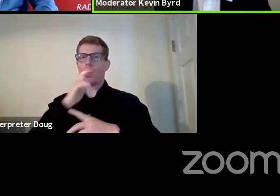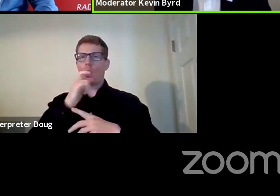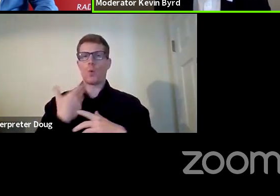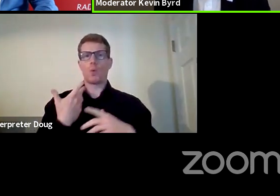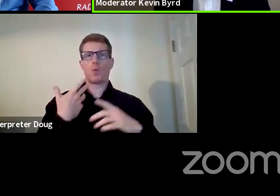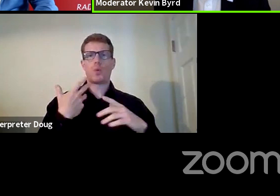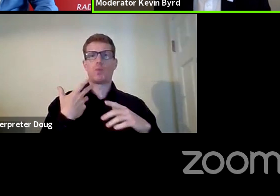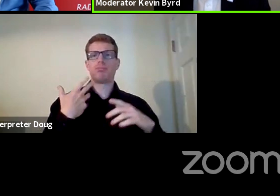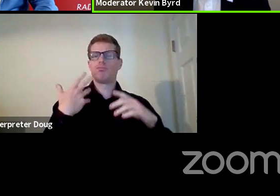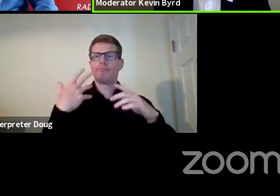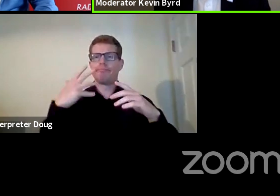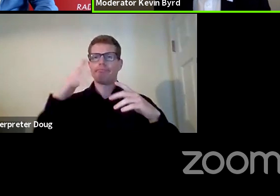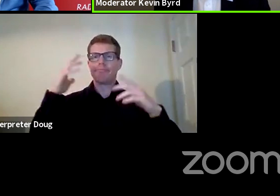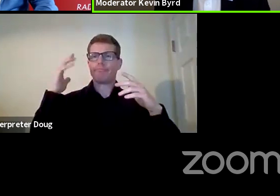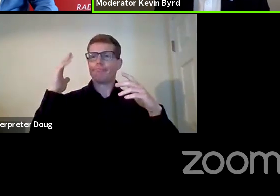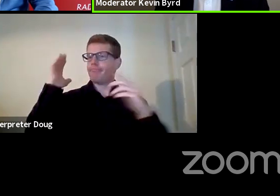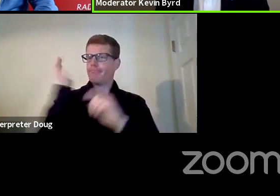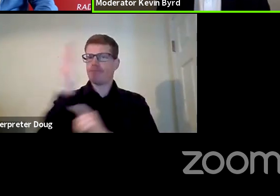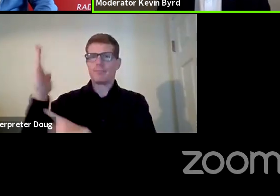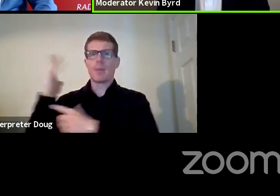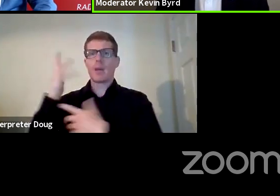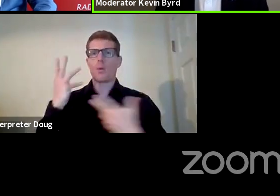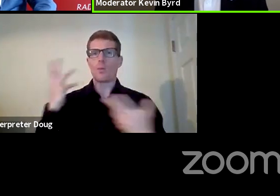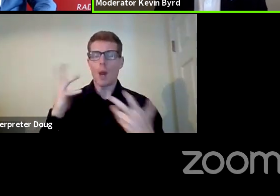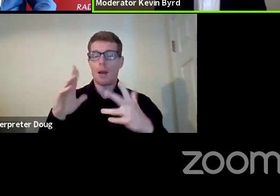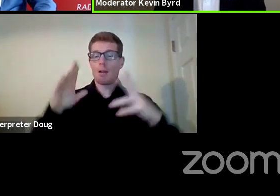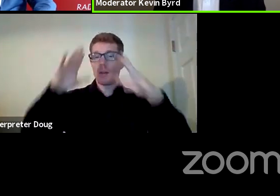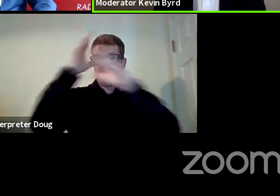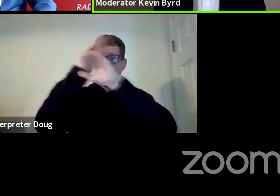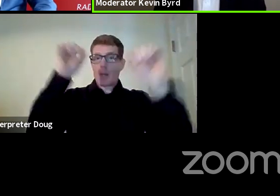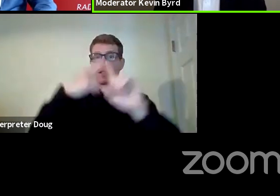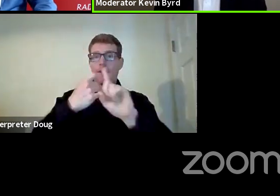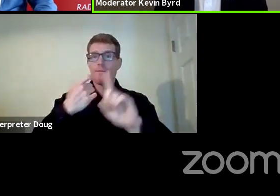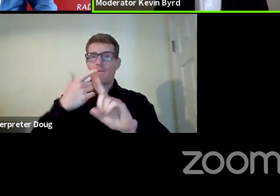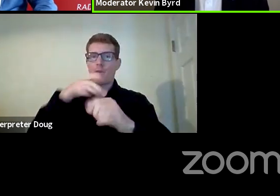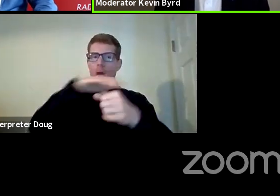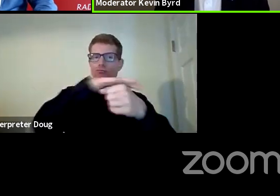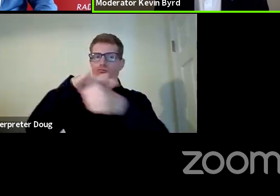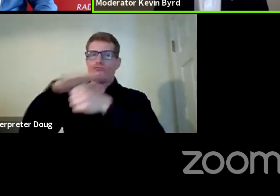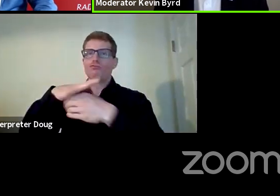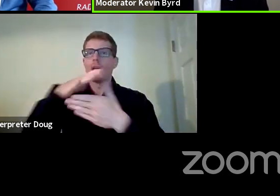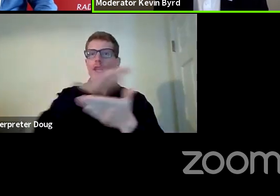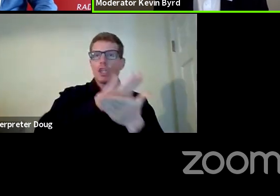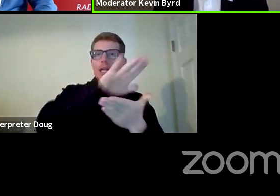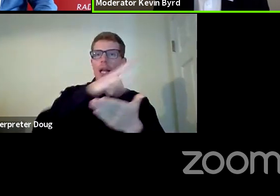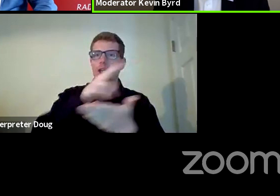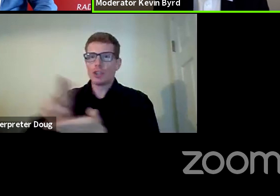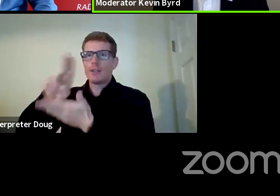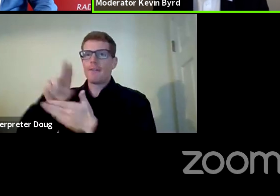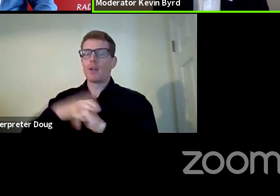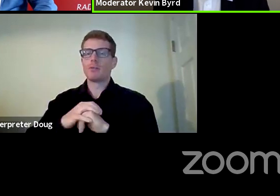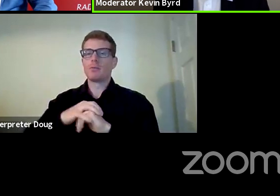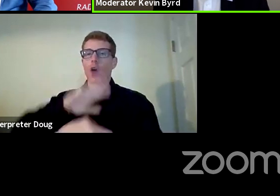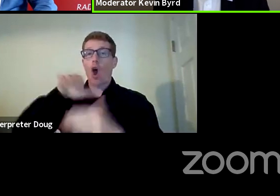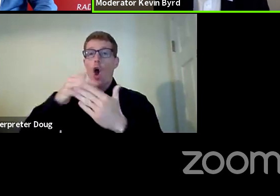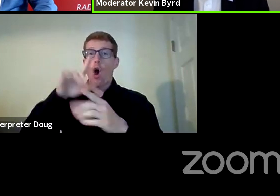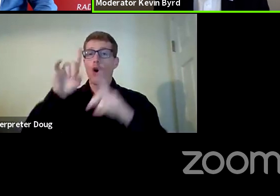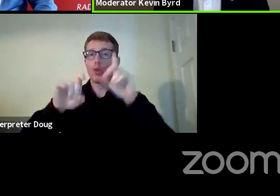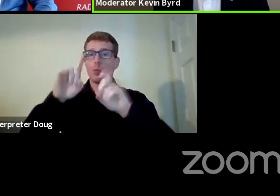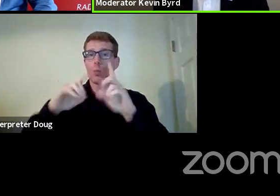response to COVID-19. The questions the panel will be addressing were submitted by residents across the region prior to tonight's town